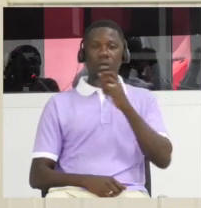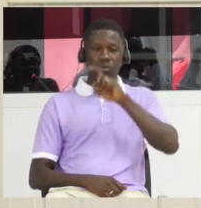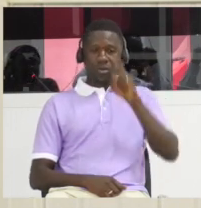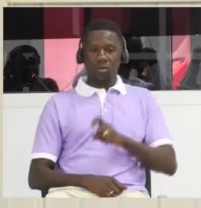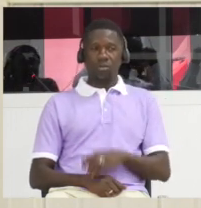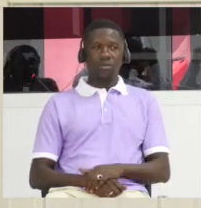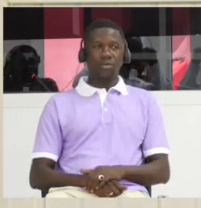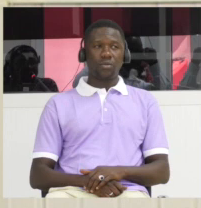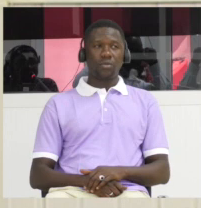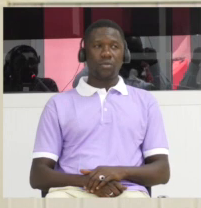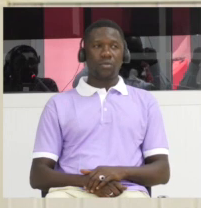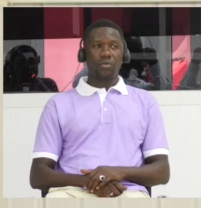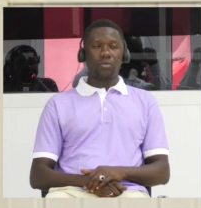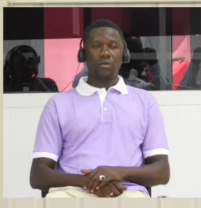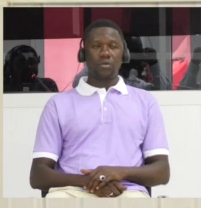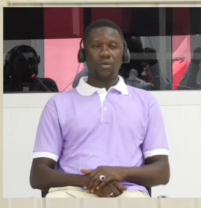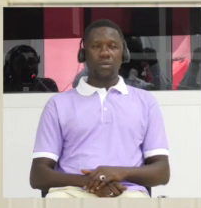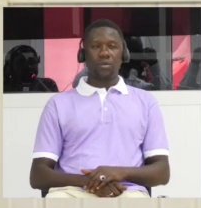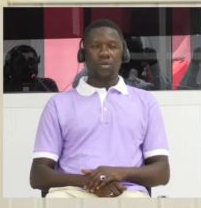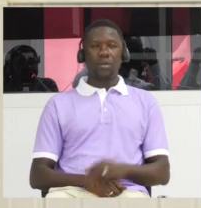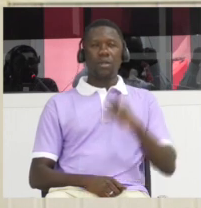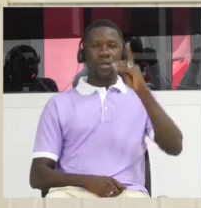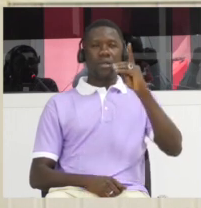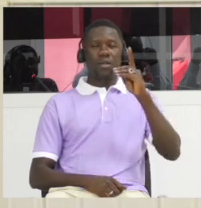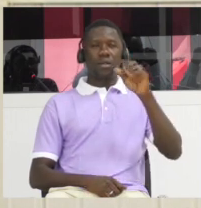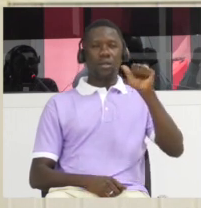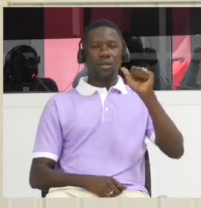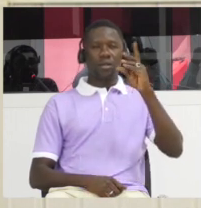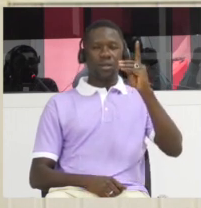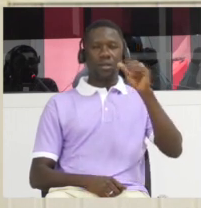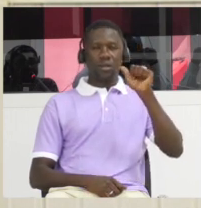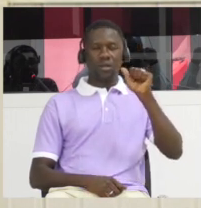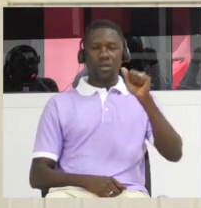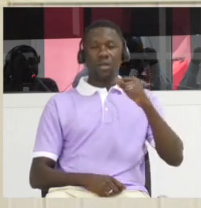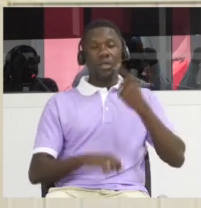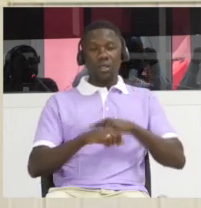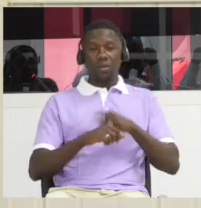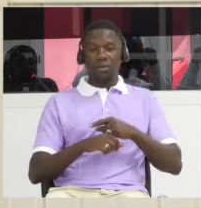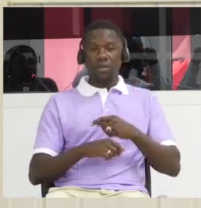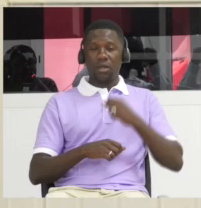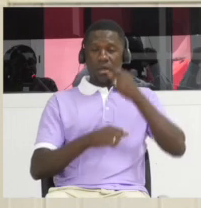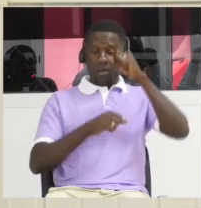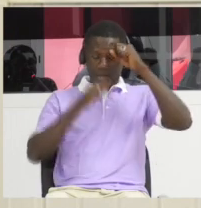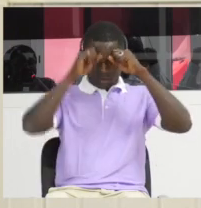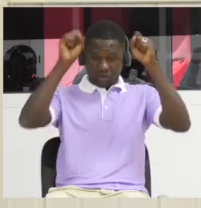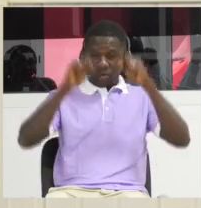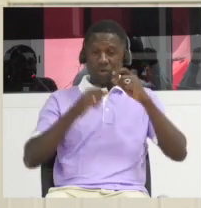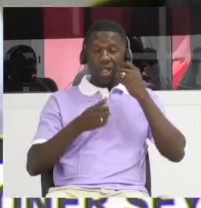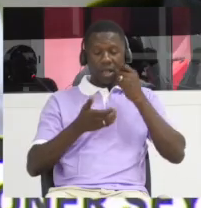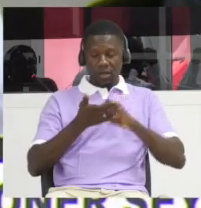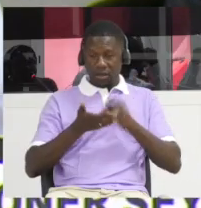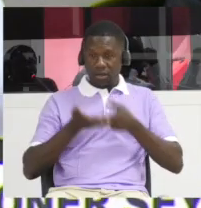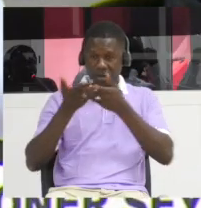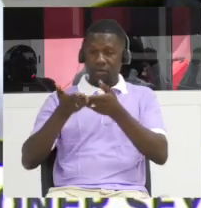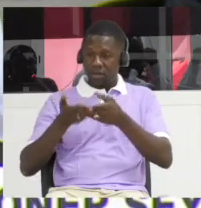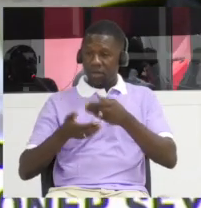Mr. Jack. Dada biñ ko genné nguur gi bindo nako kayit joko won ko ne yaw legi genné nañ la fi comme ni ngeen bindé won kenen ki Dada